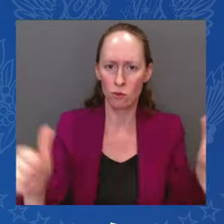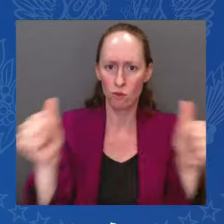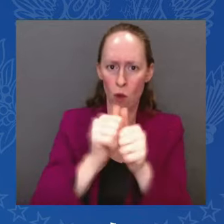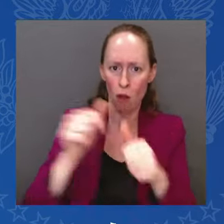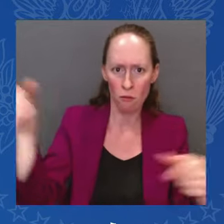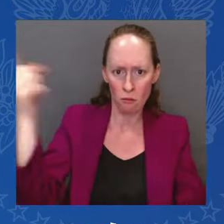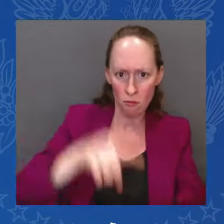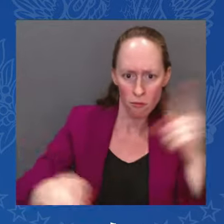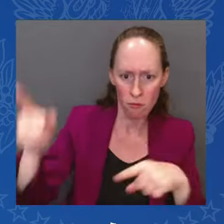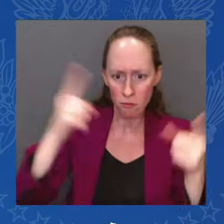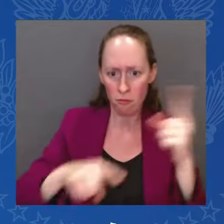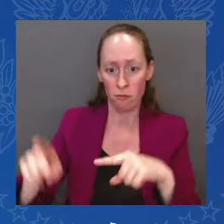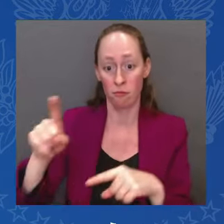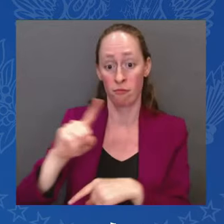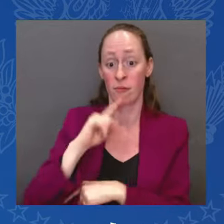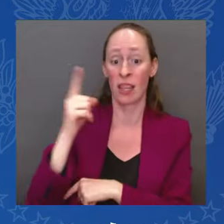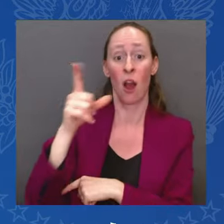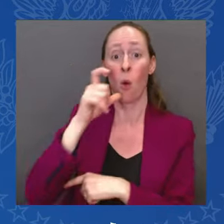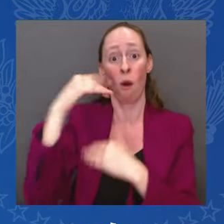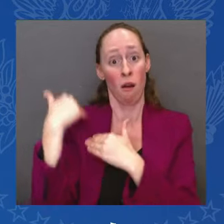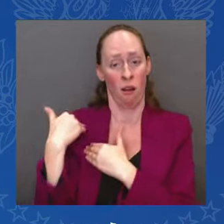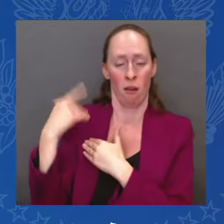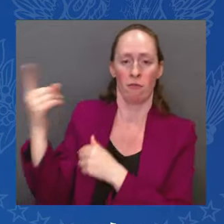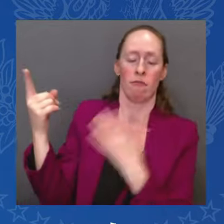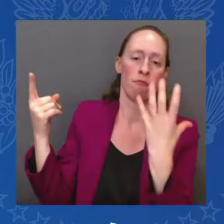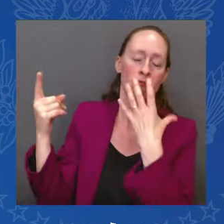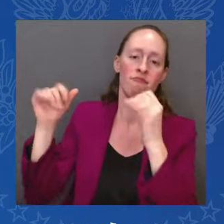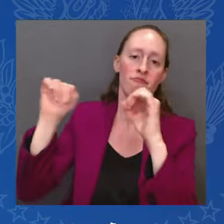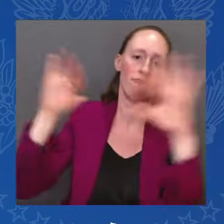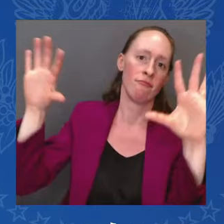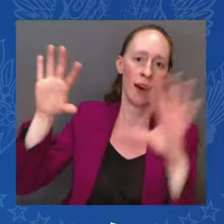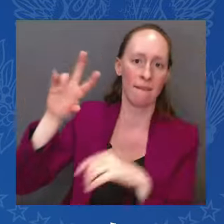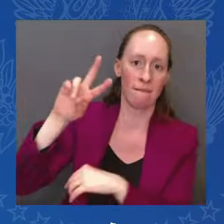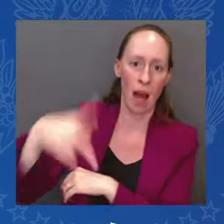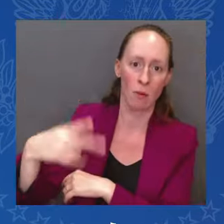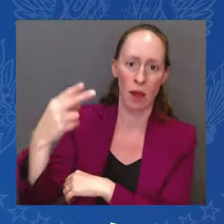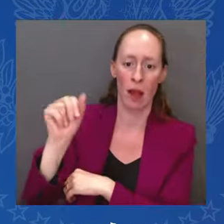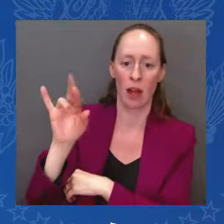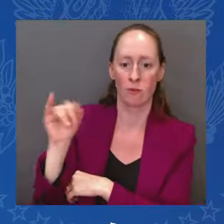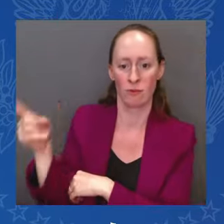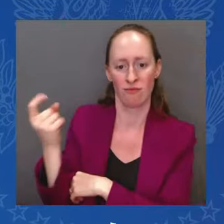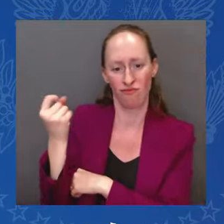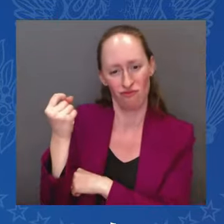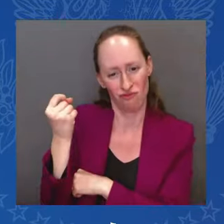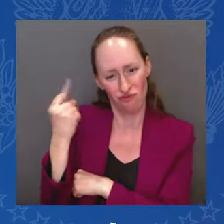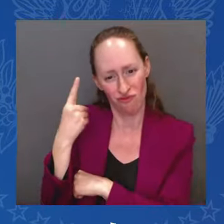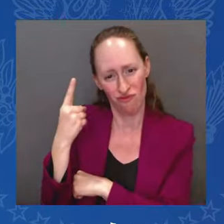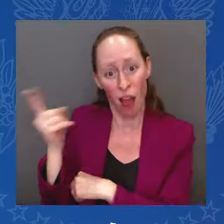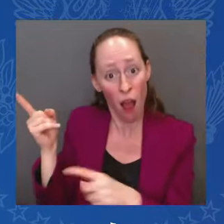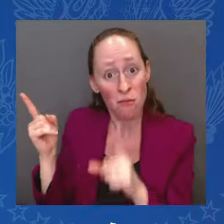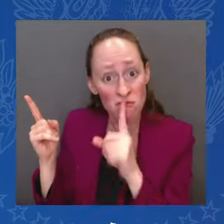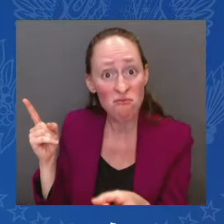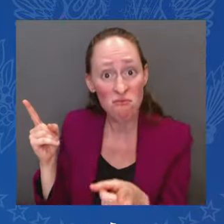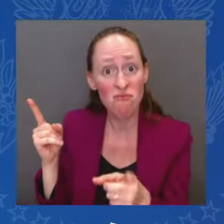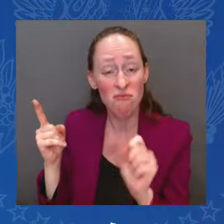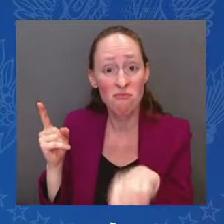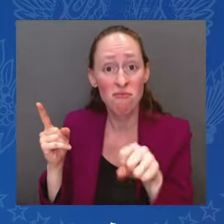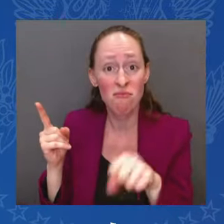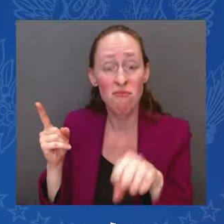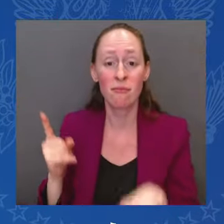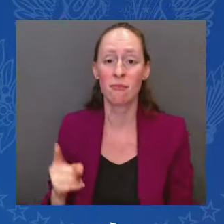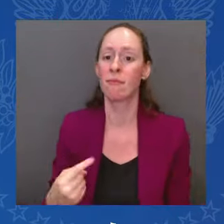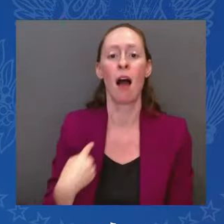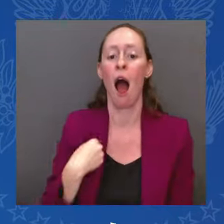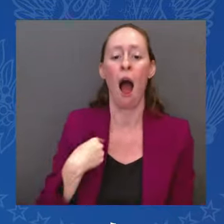vice president who understands this more than any vice president has. No, really. That's not hyperbole. That's a